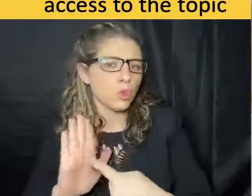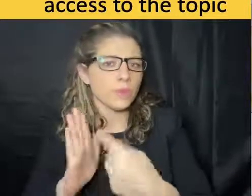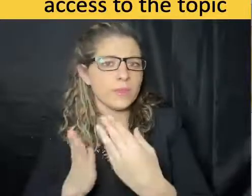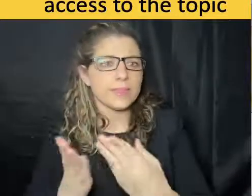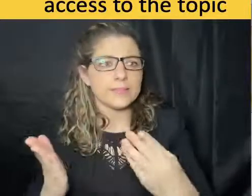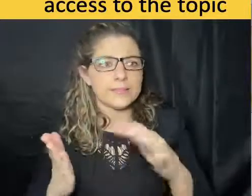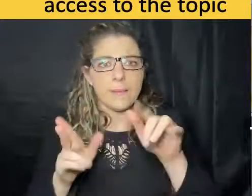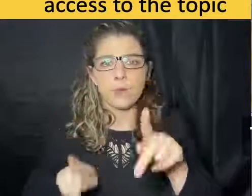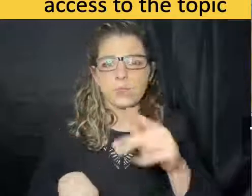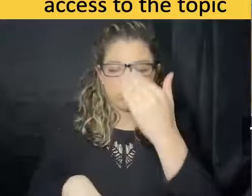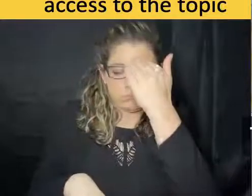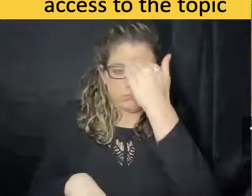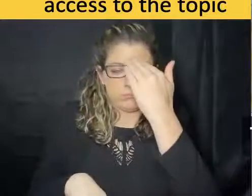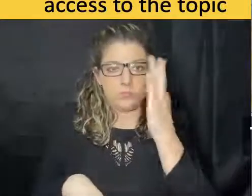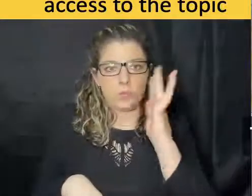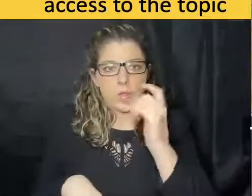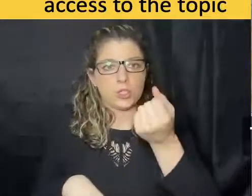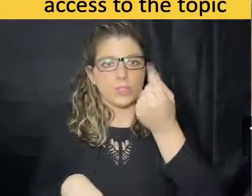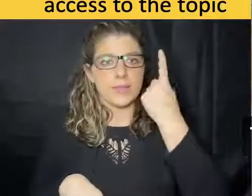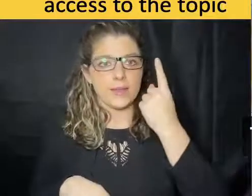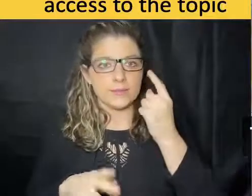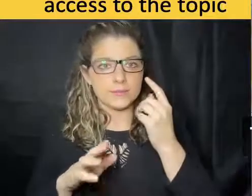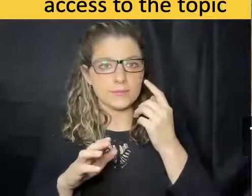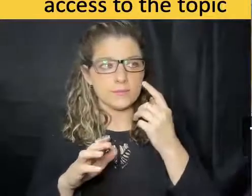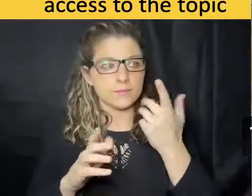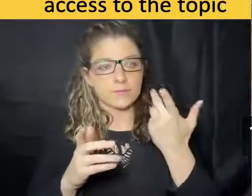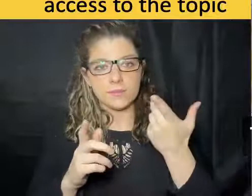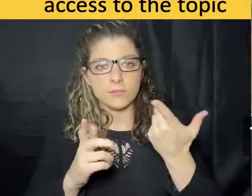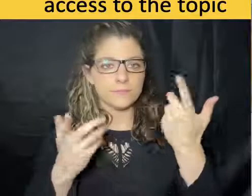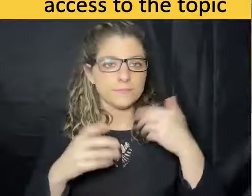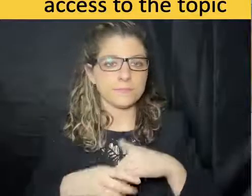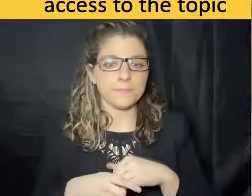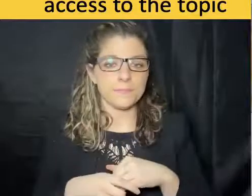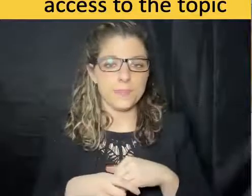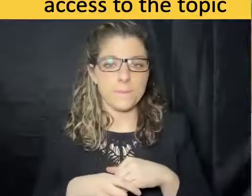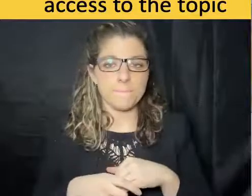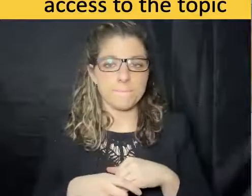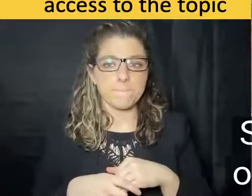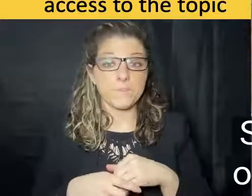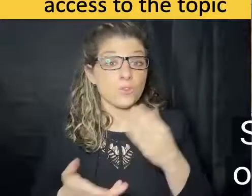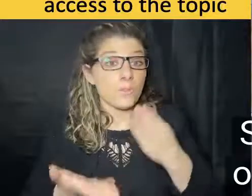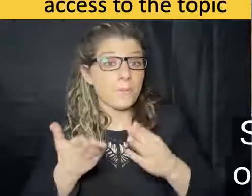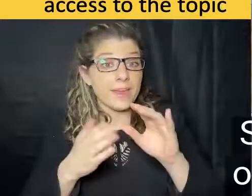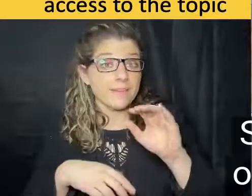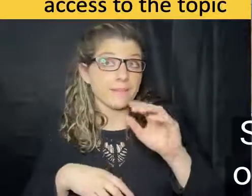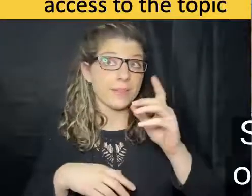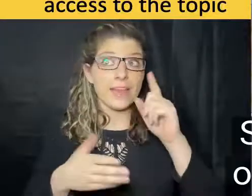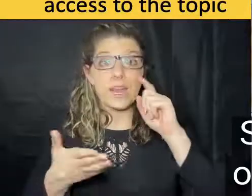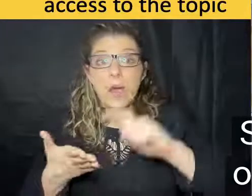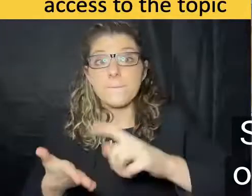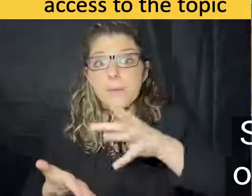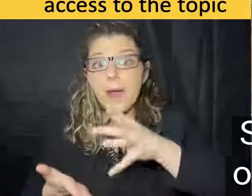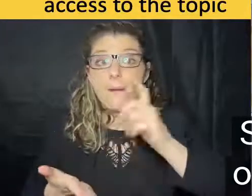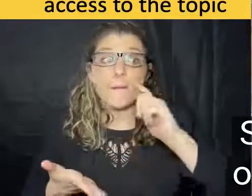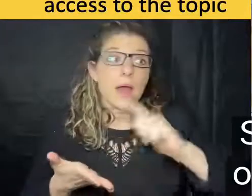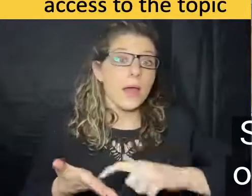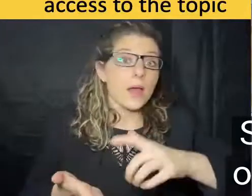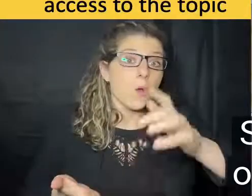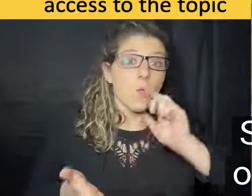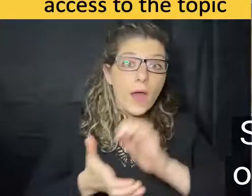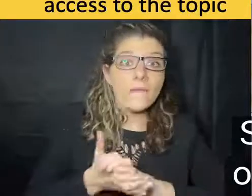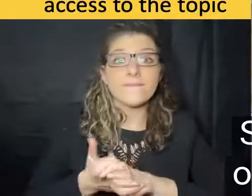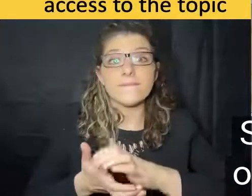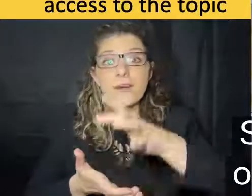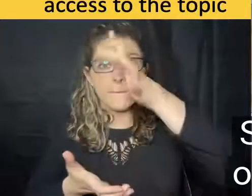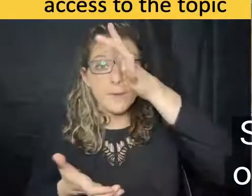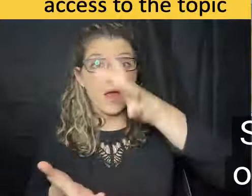referencing things that that person is going to be familiar with from their family or their home. So they might be able to ID dad or ID mom or ID